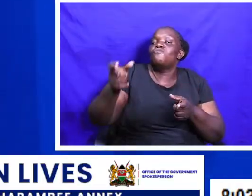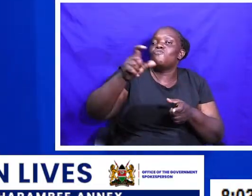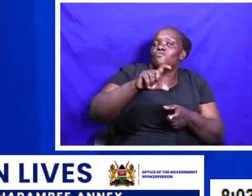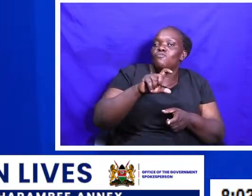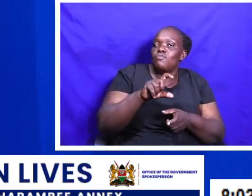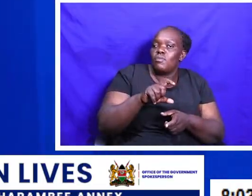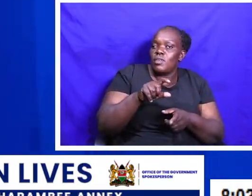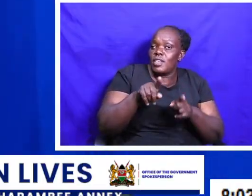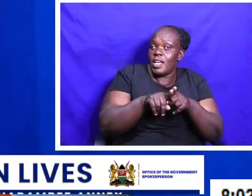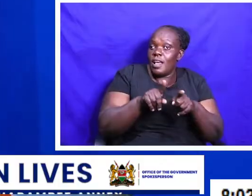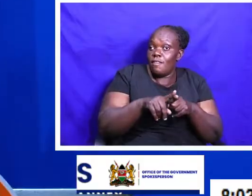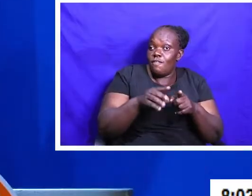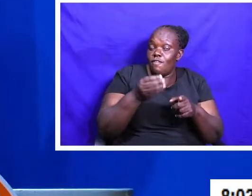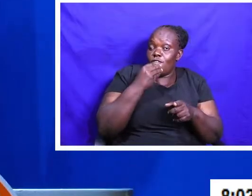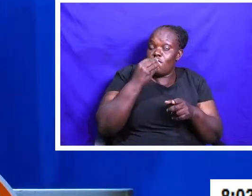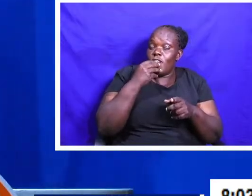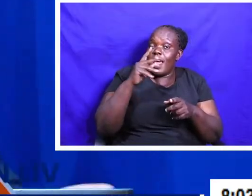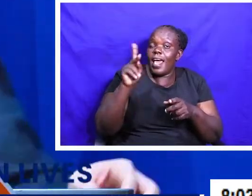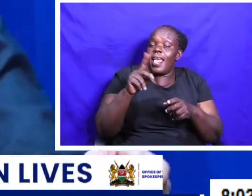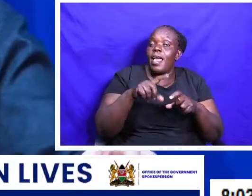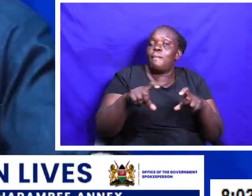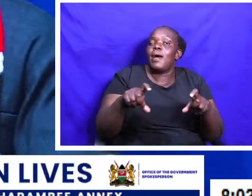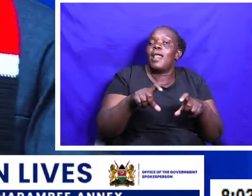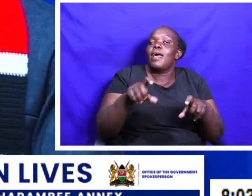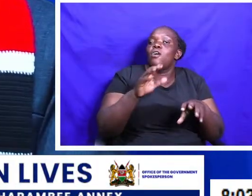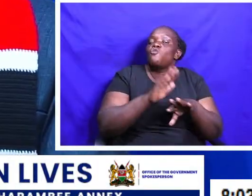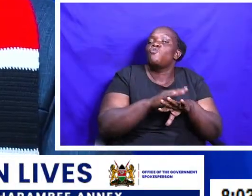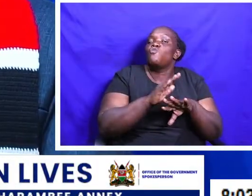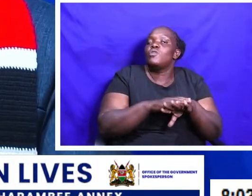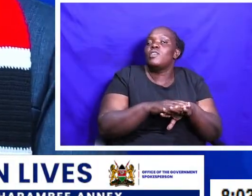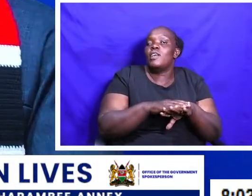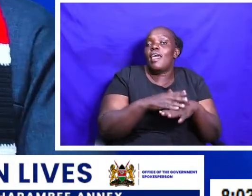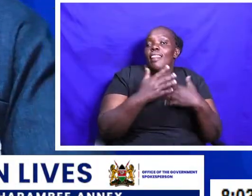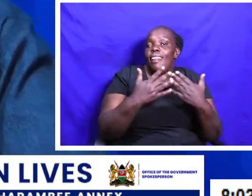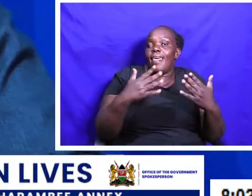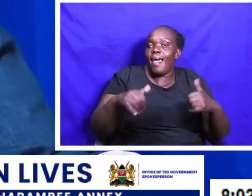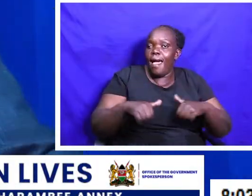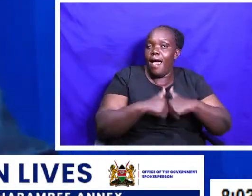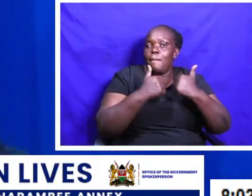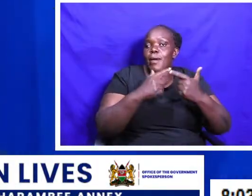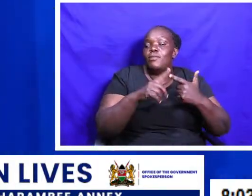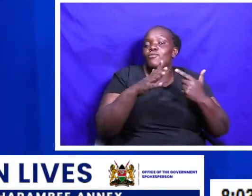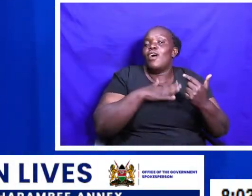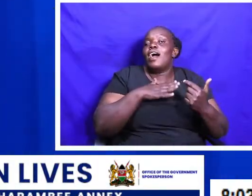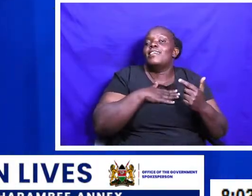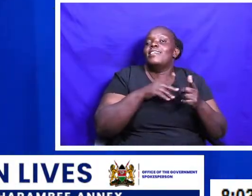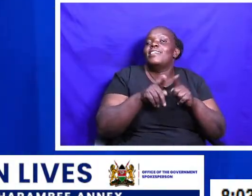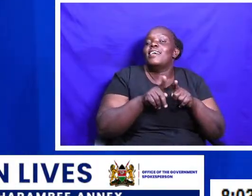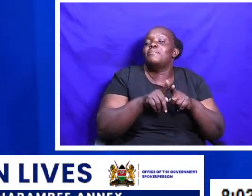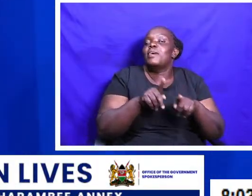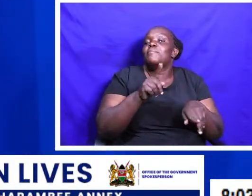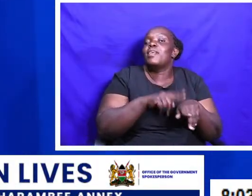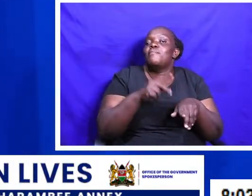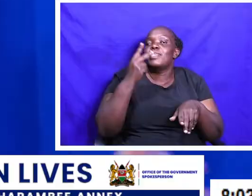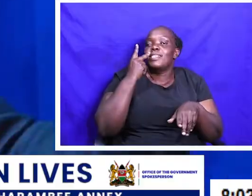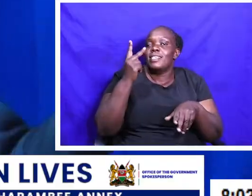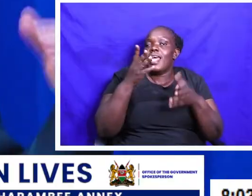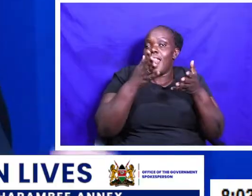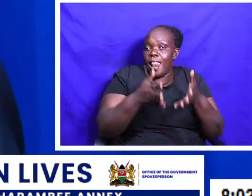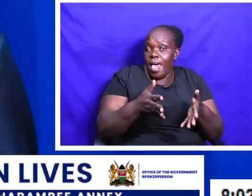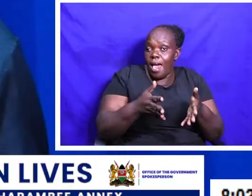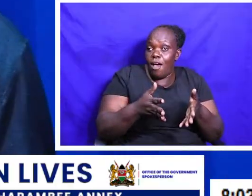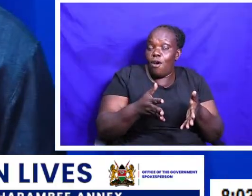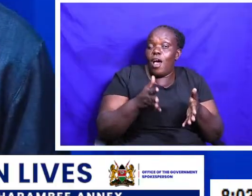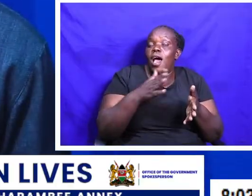increased, the throughput in our Kenya pipeline. A very good, thing that has happened to us. At the same time, you can see